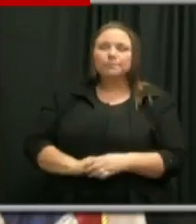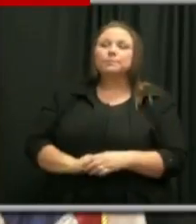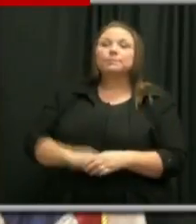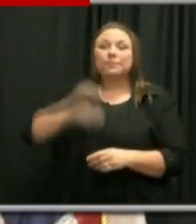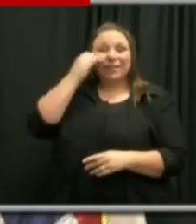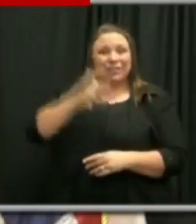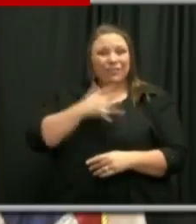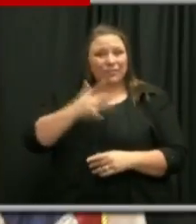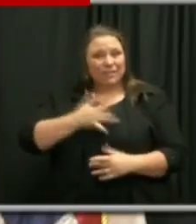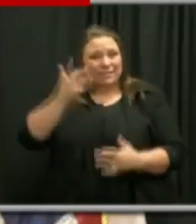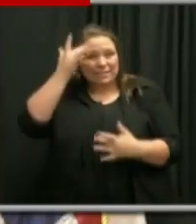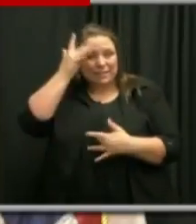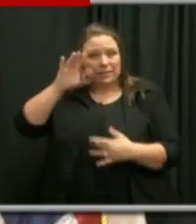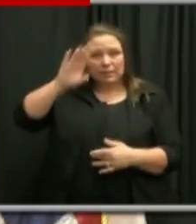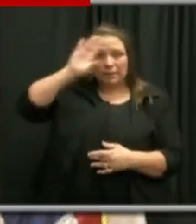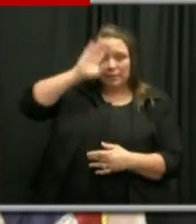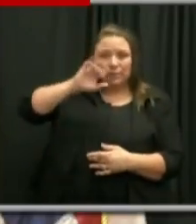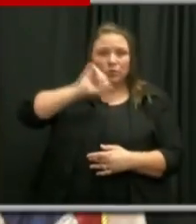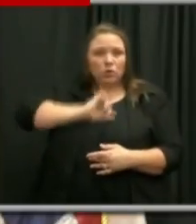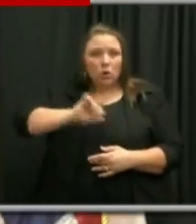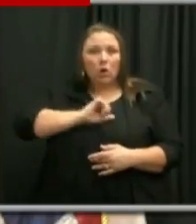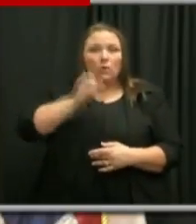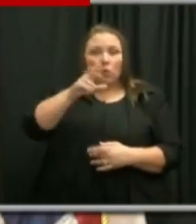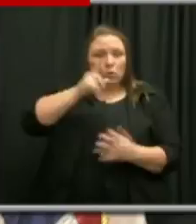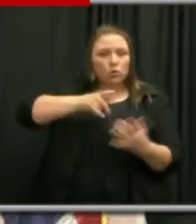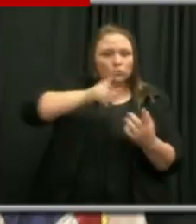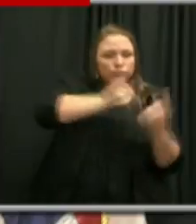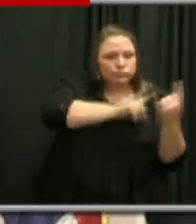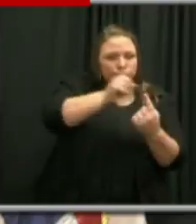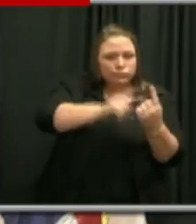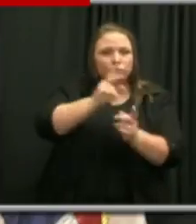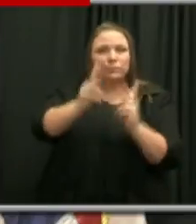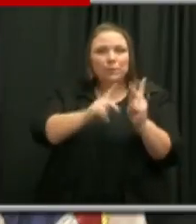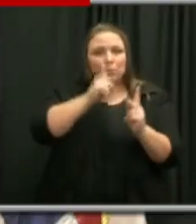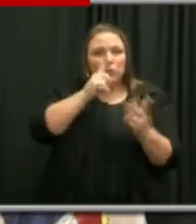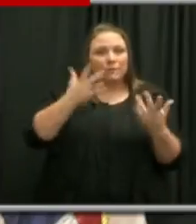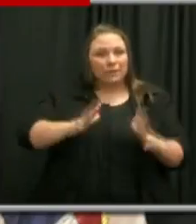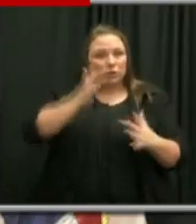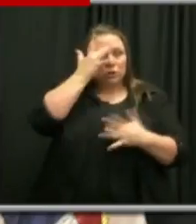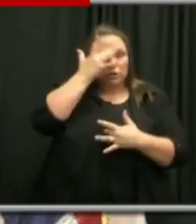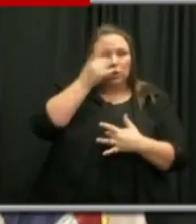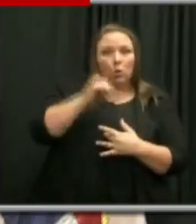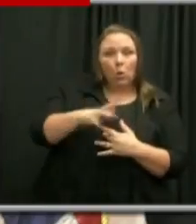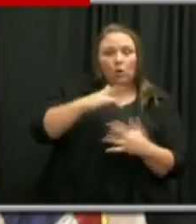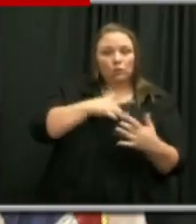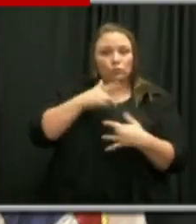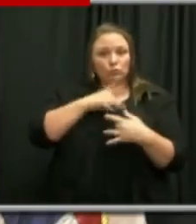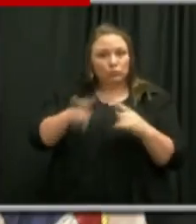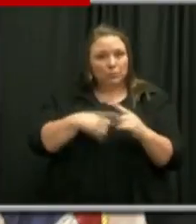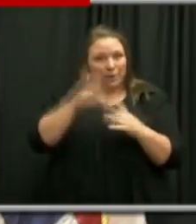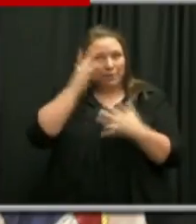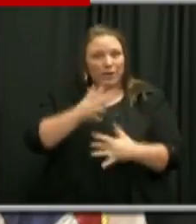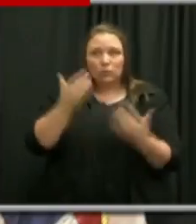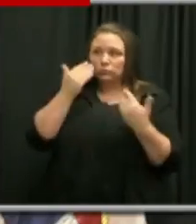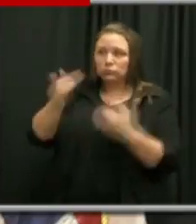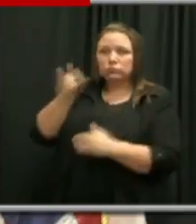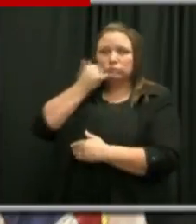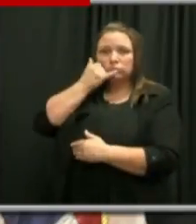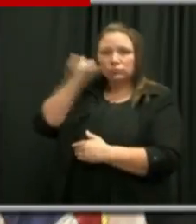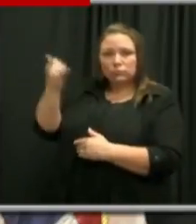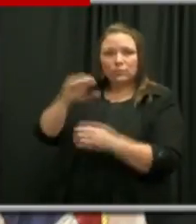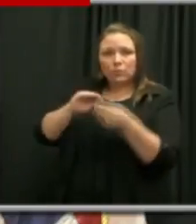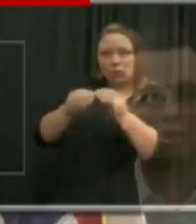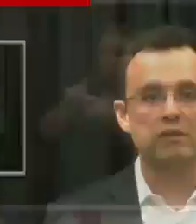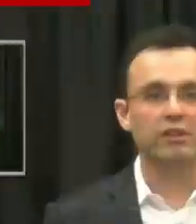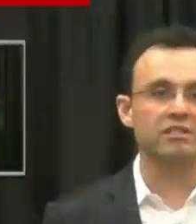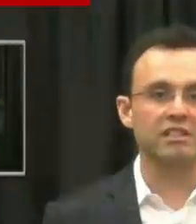you have COVID-19, if you've been around others who were tested positive, or if you're worried about the virus, please call our